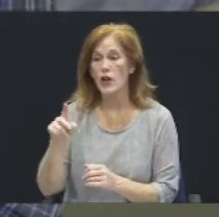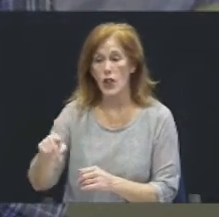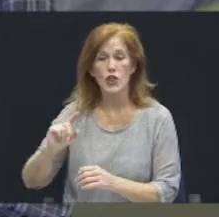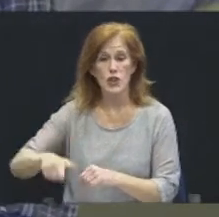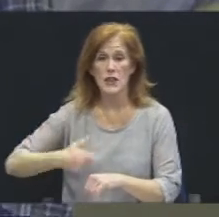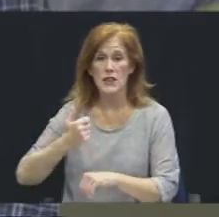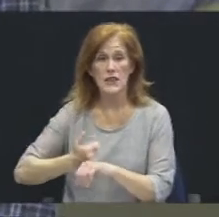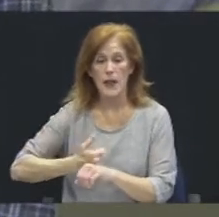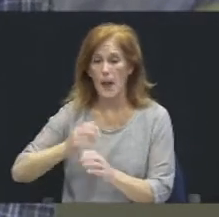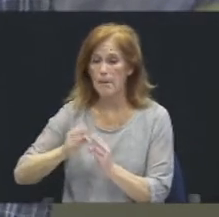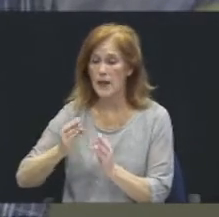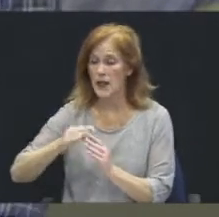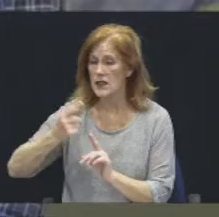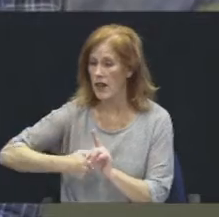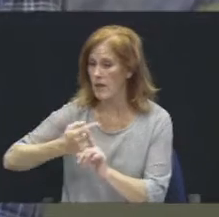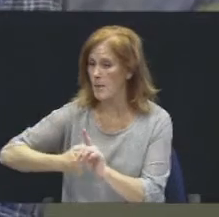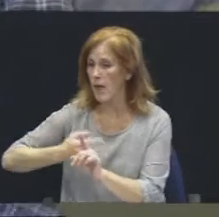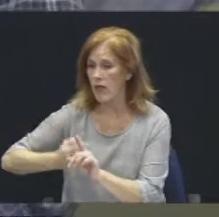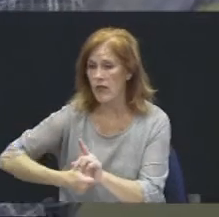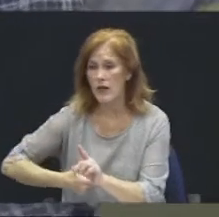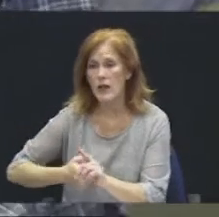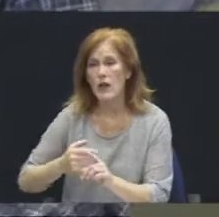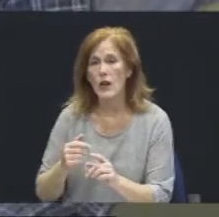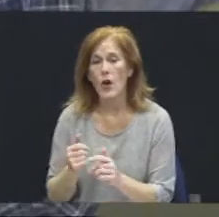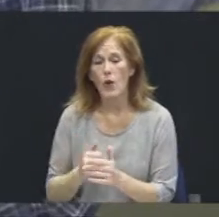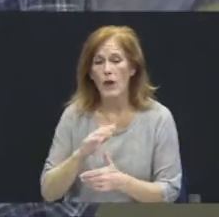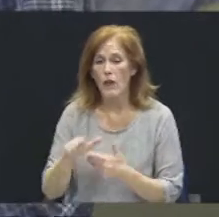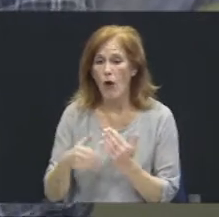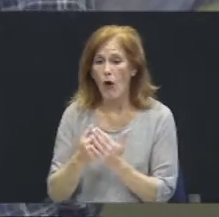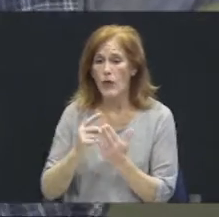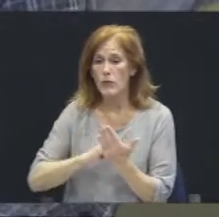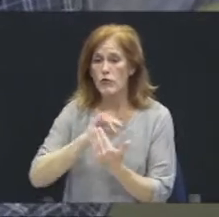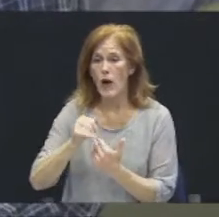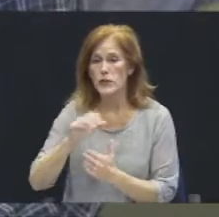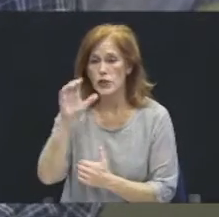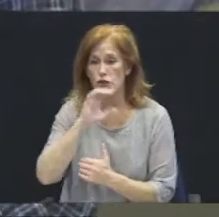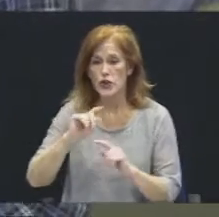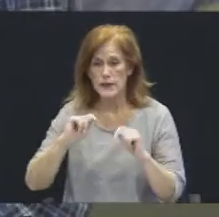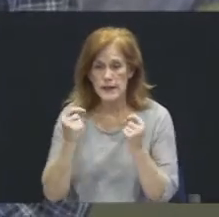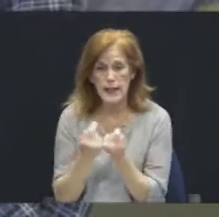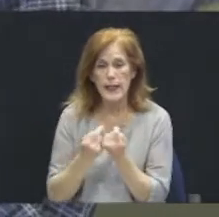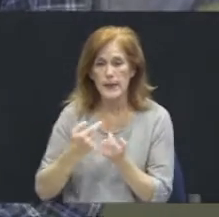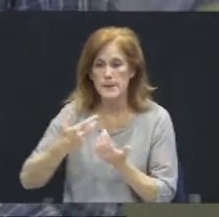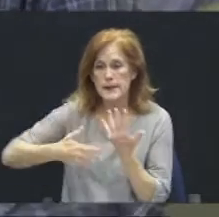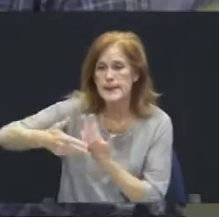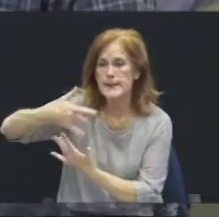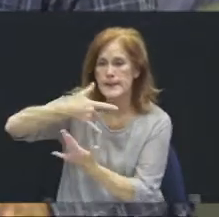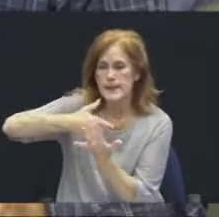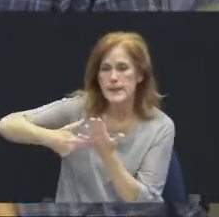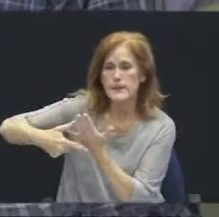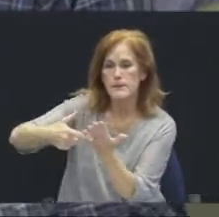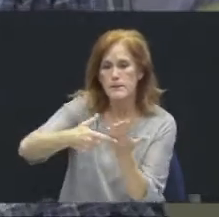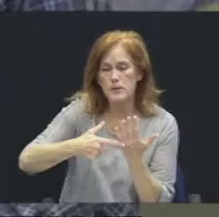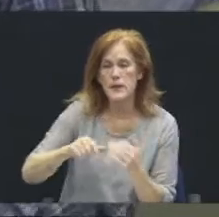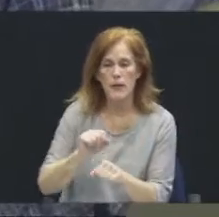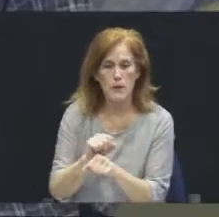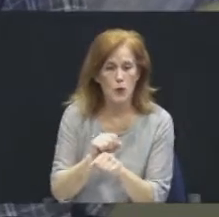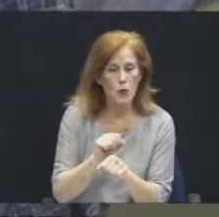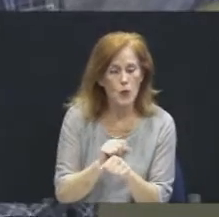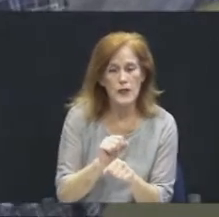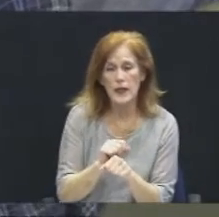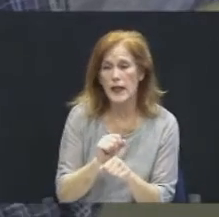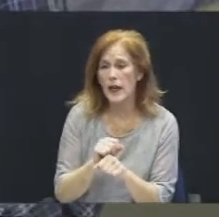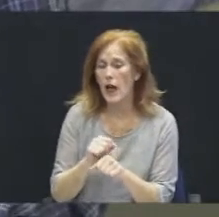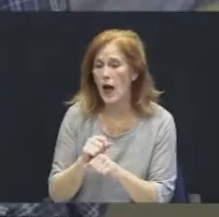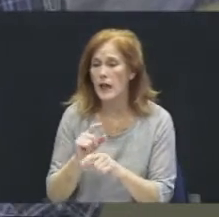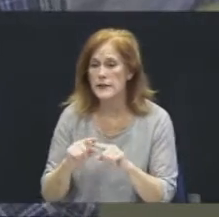monthly meetings with kind of all the Project Search teams to talk it out. They've been collaborating on different